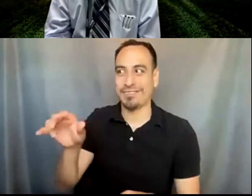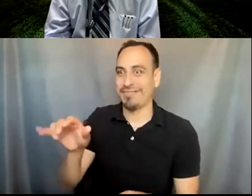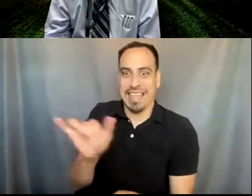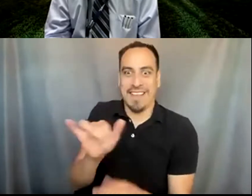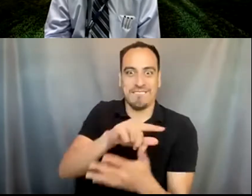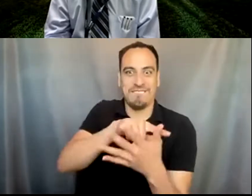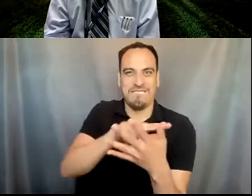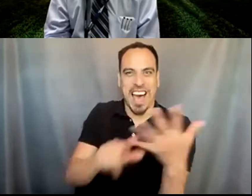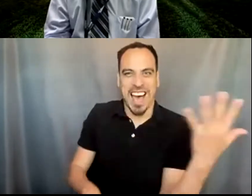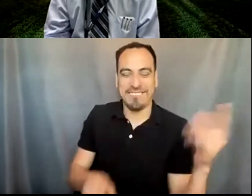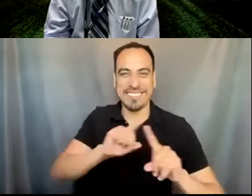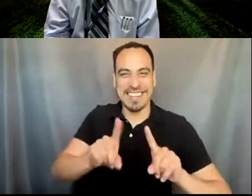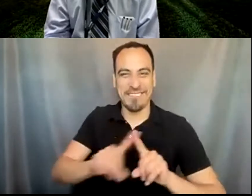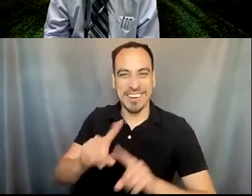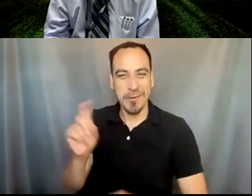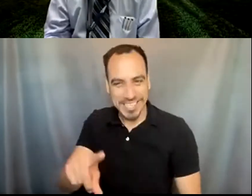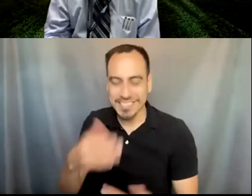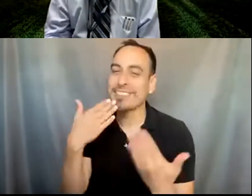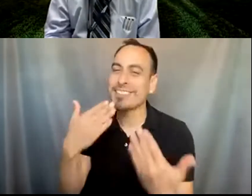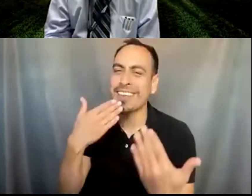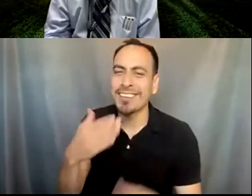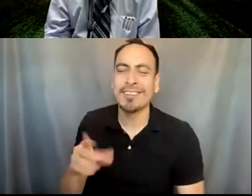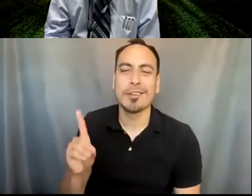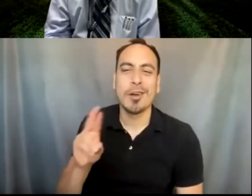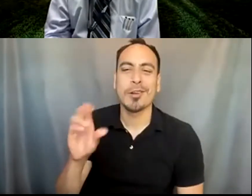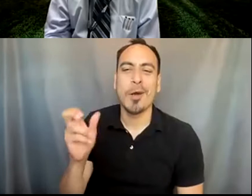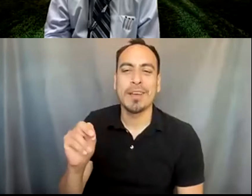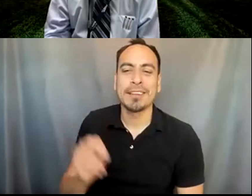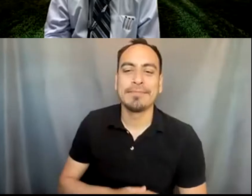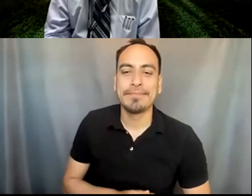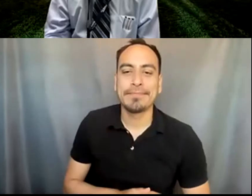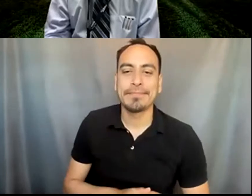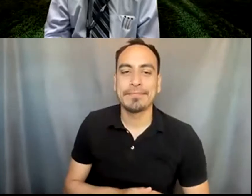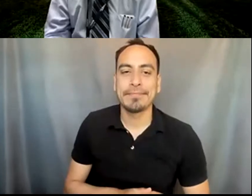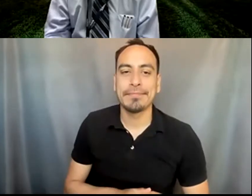great answer. So thank you so much, Dr. Cohen. And